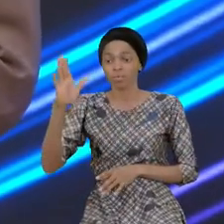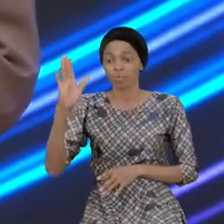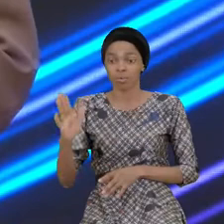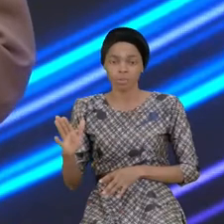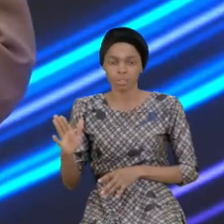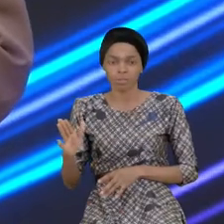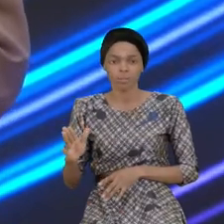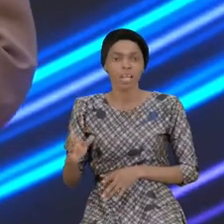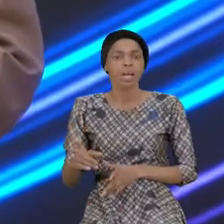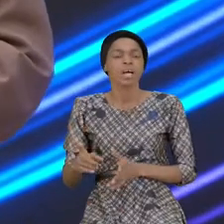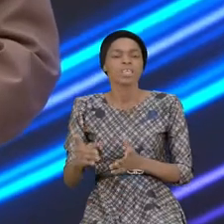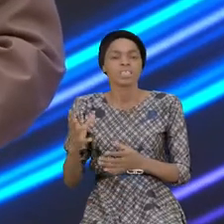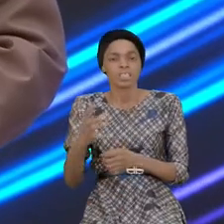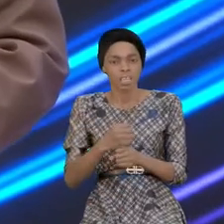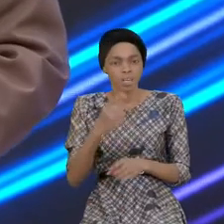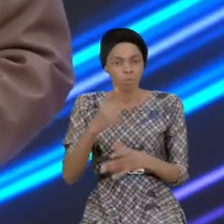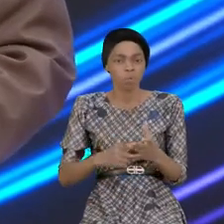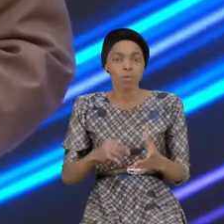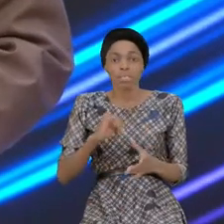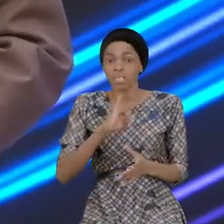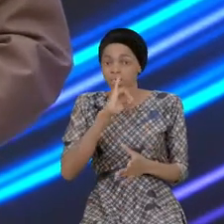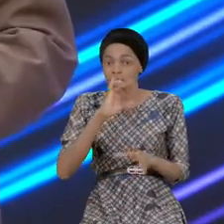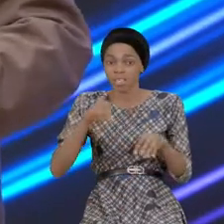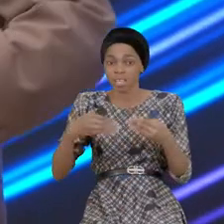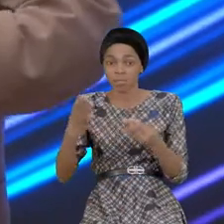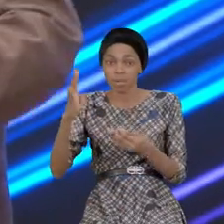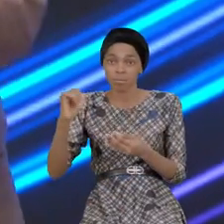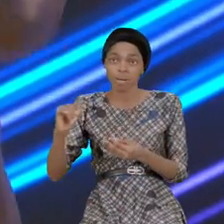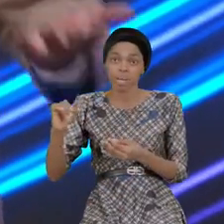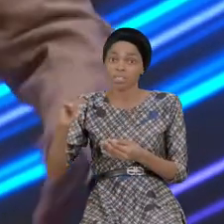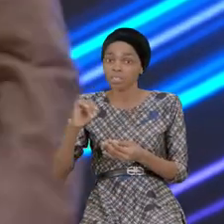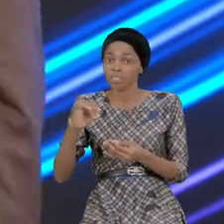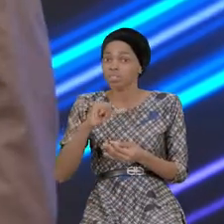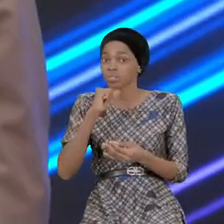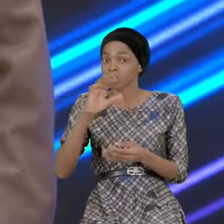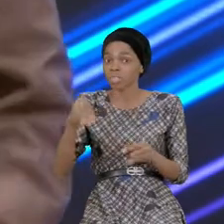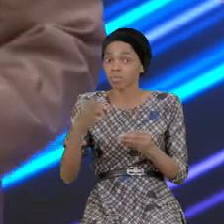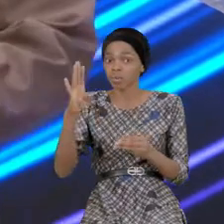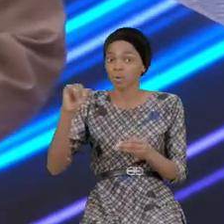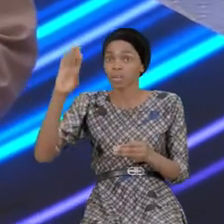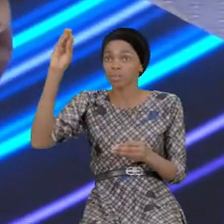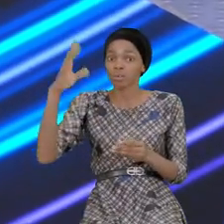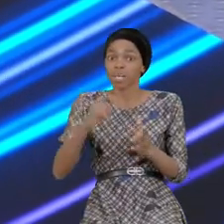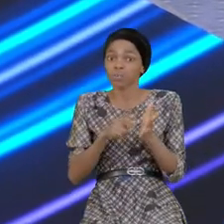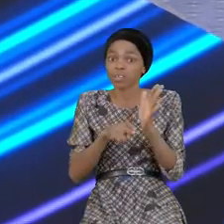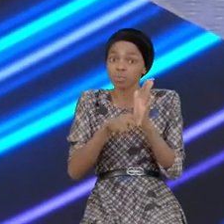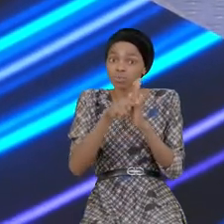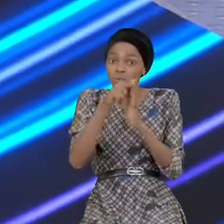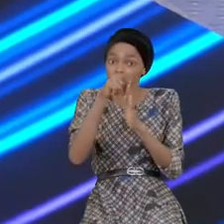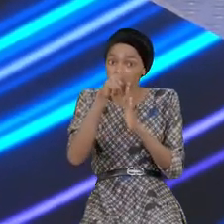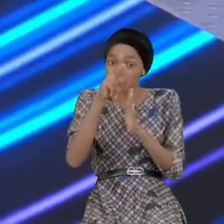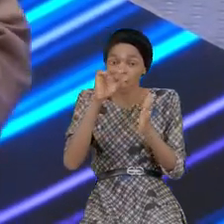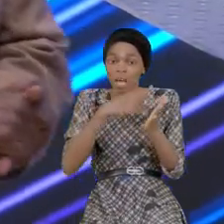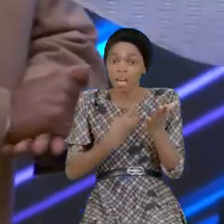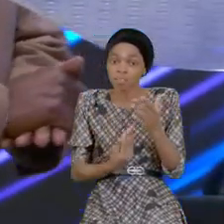been given by God and be nursing that thing and be growing in that thing? That will not be